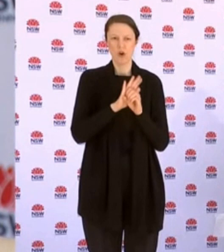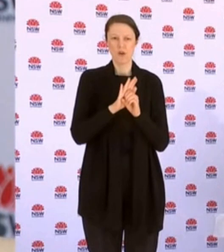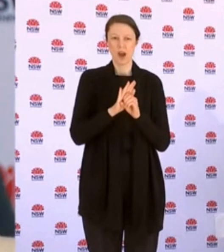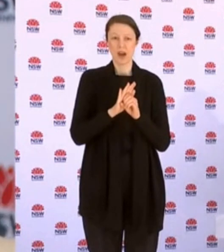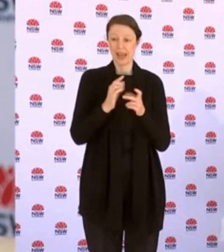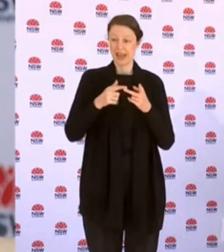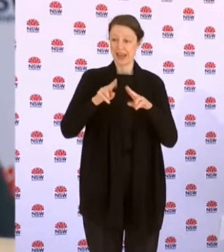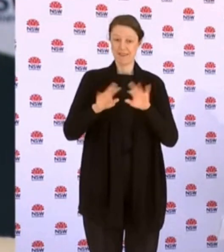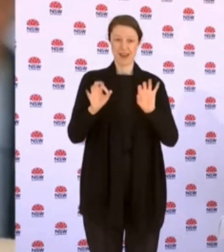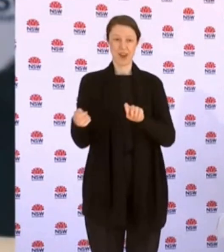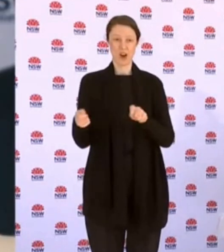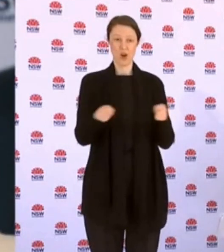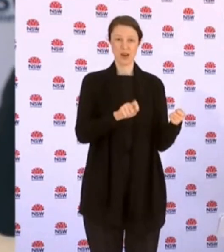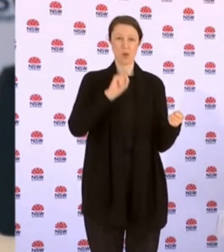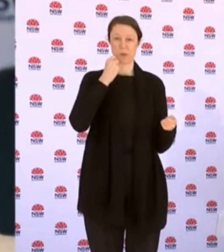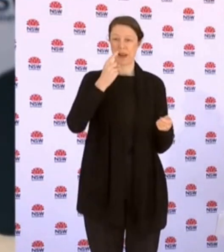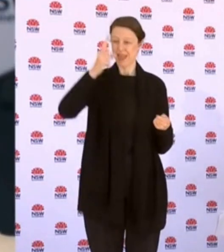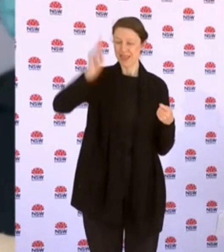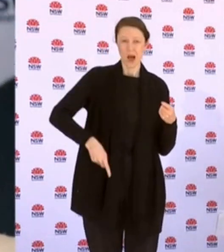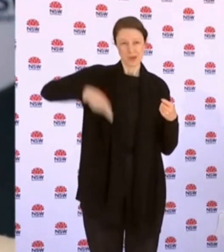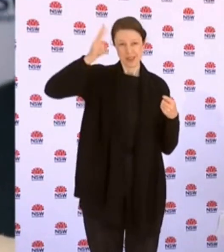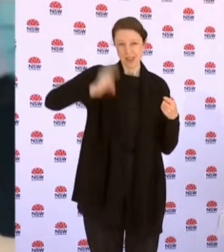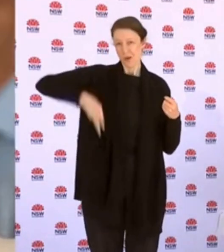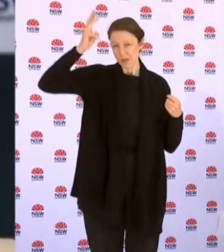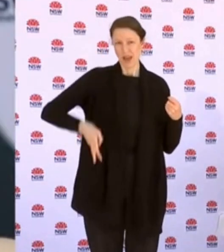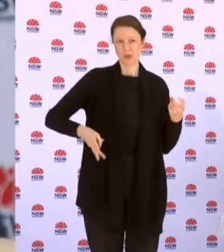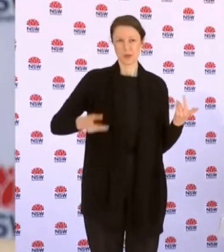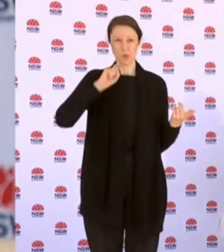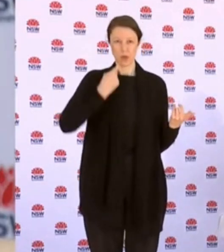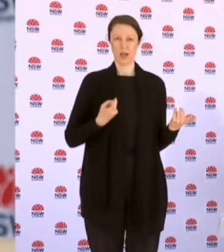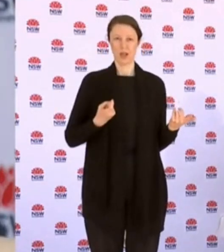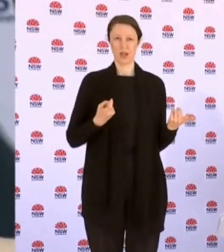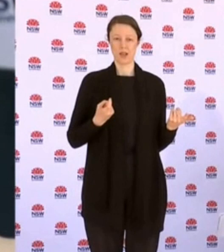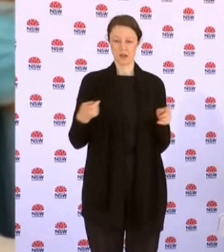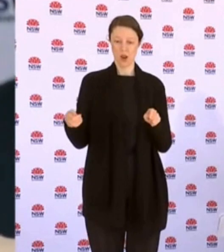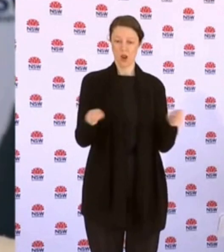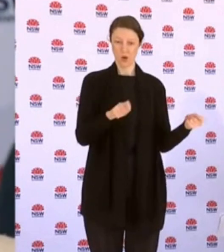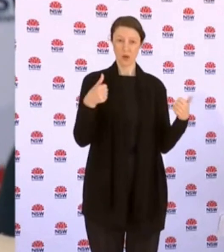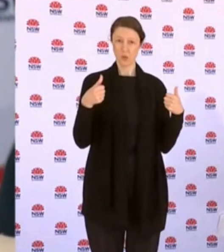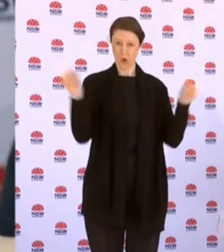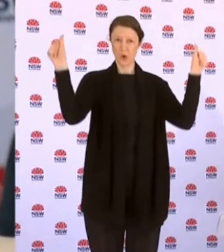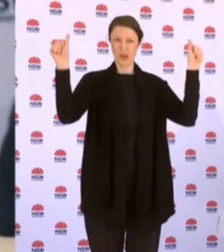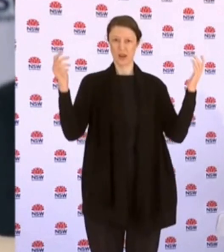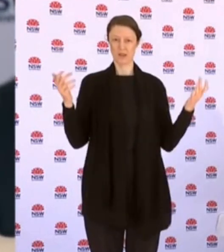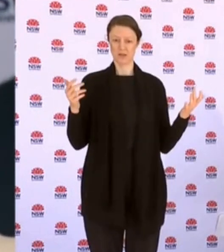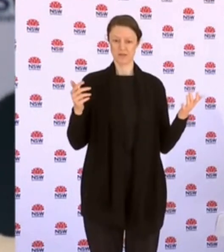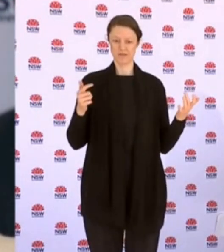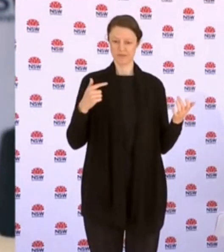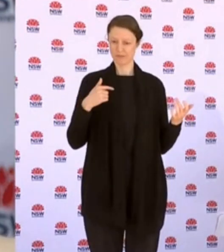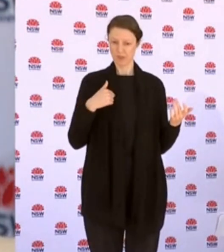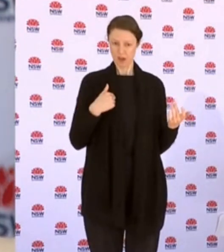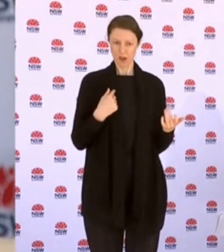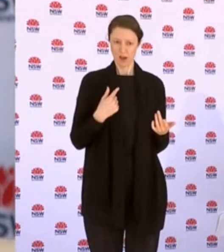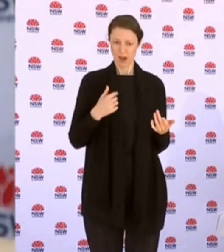took the action we did when we did to avert medical and health disaster. And we stick by our decisions because they're based